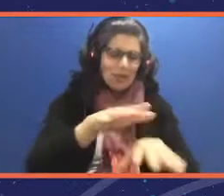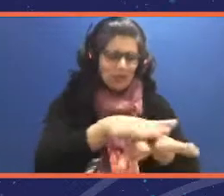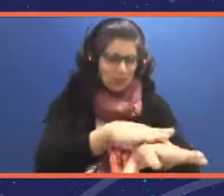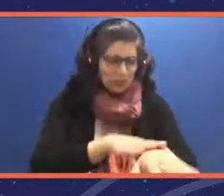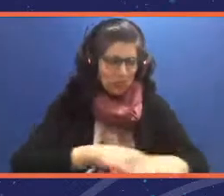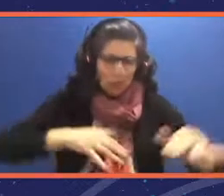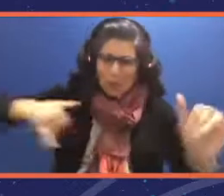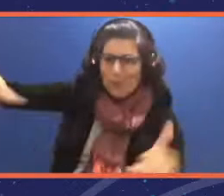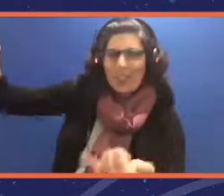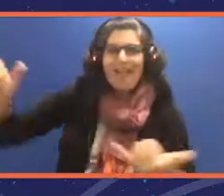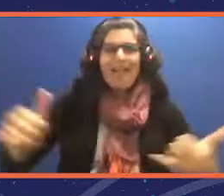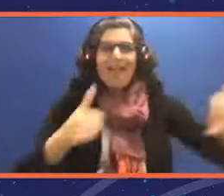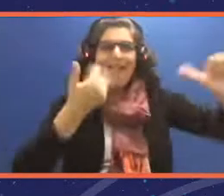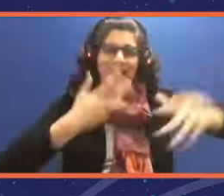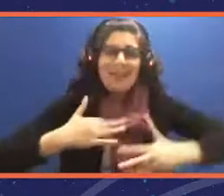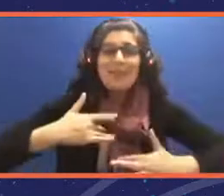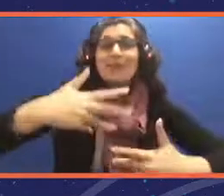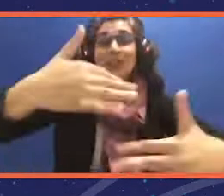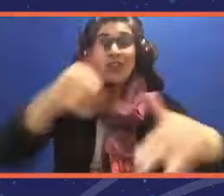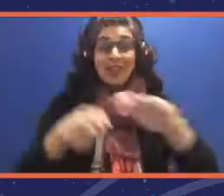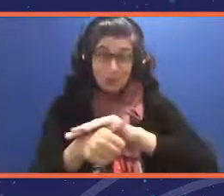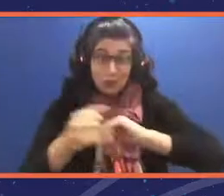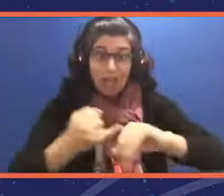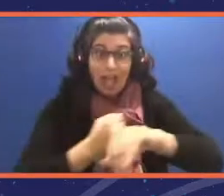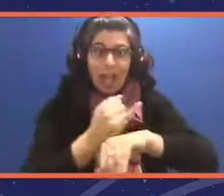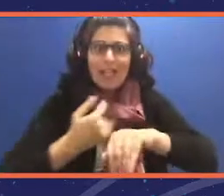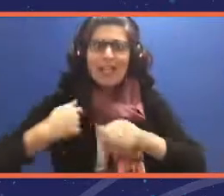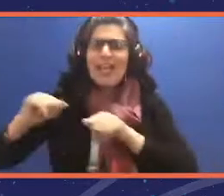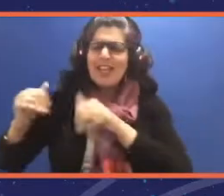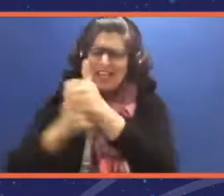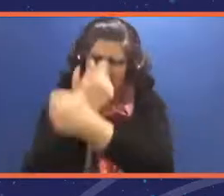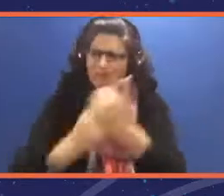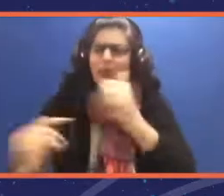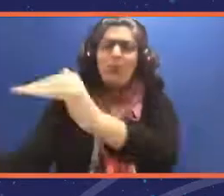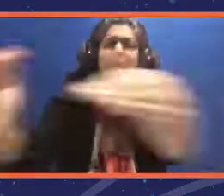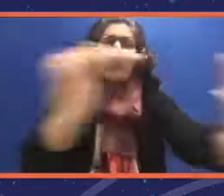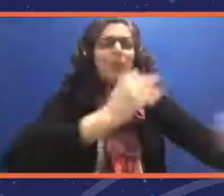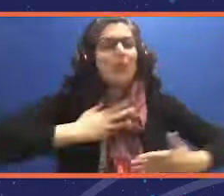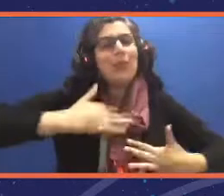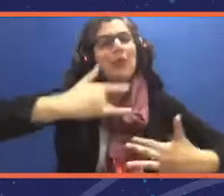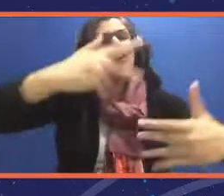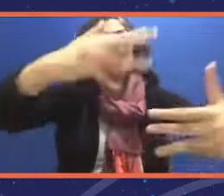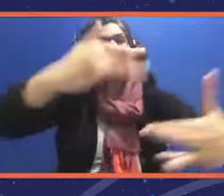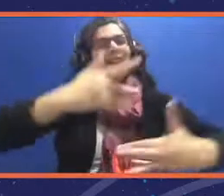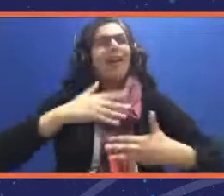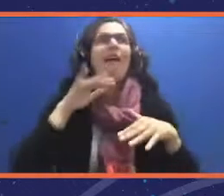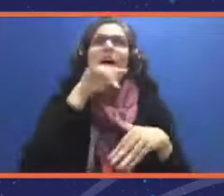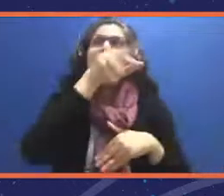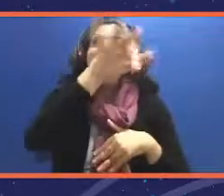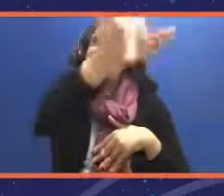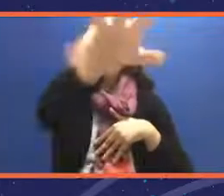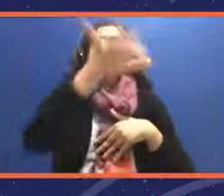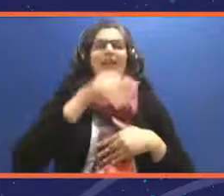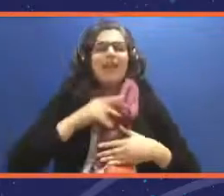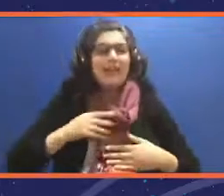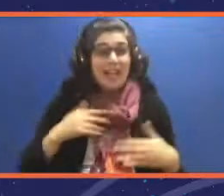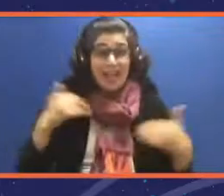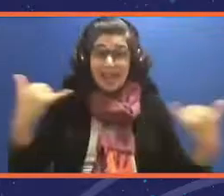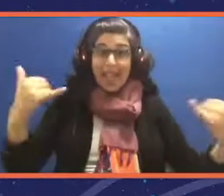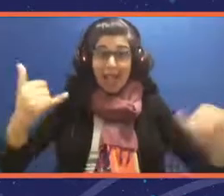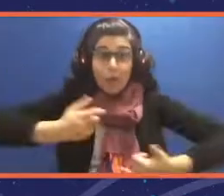On Turtle Island, we can all breathe. We know that fresh air gives us life. Let's take a deep breath in.